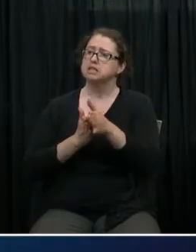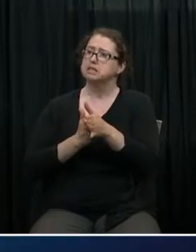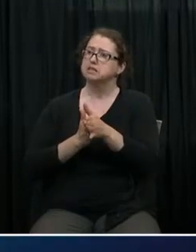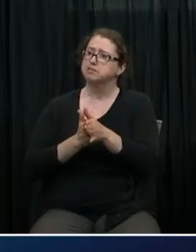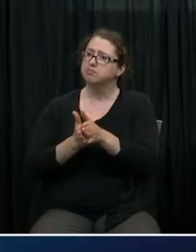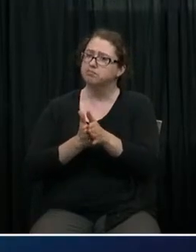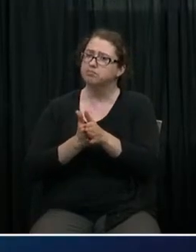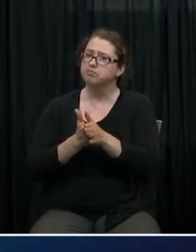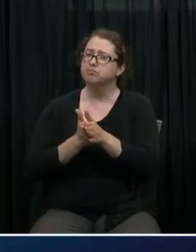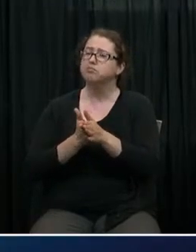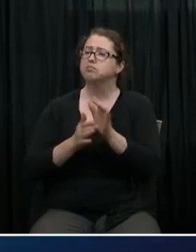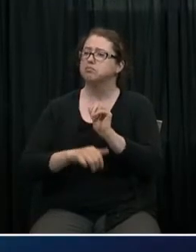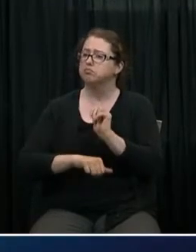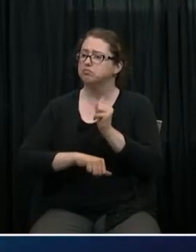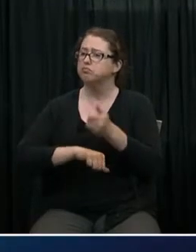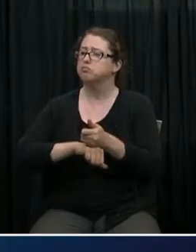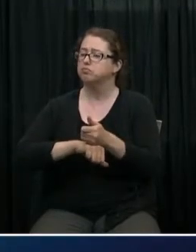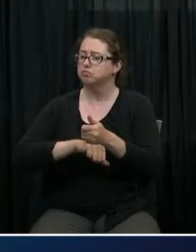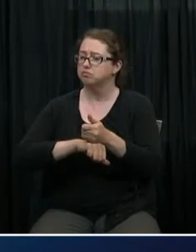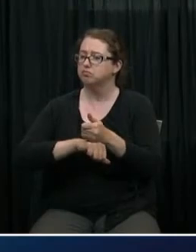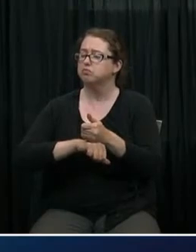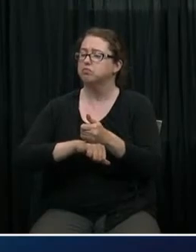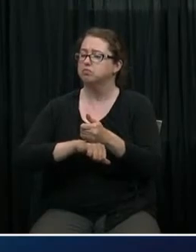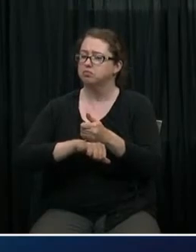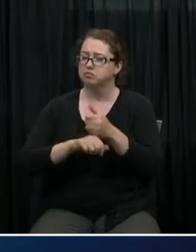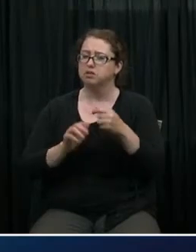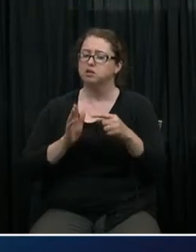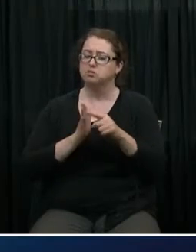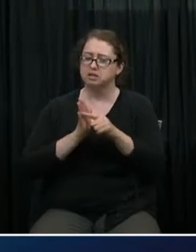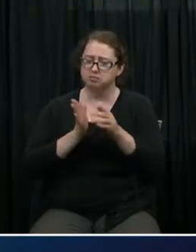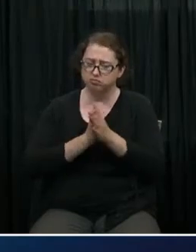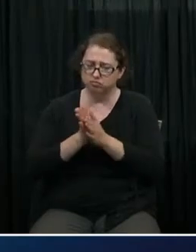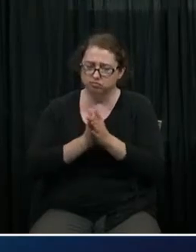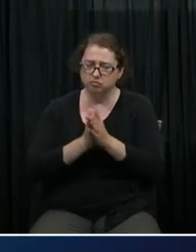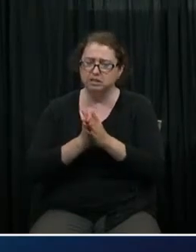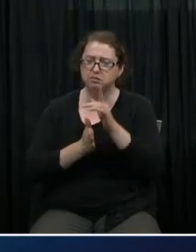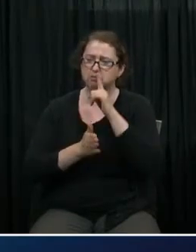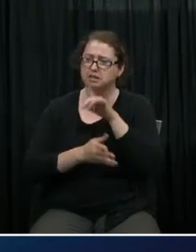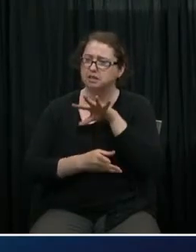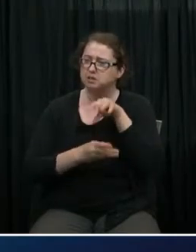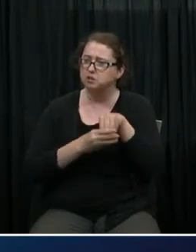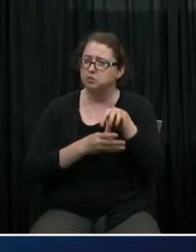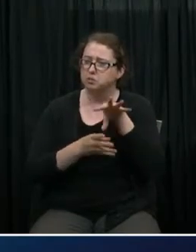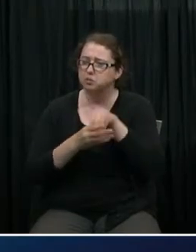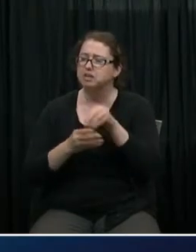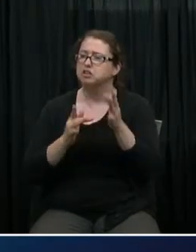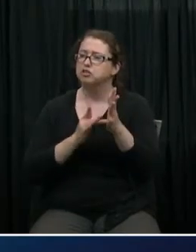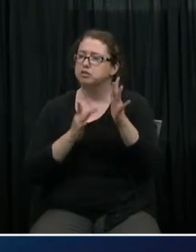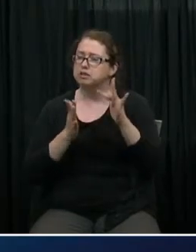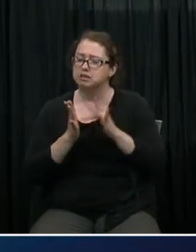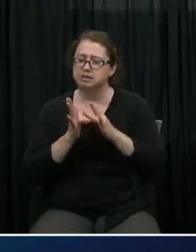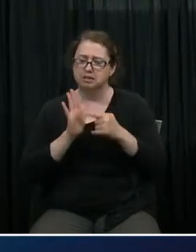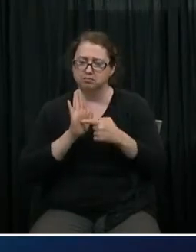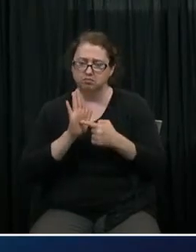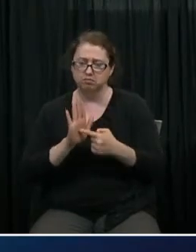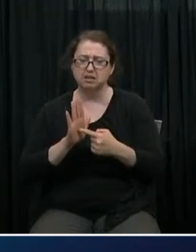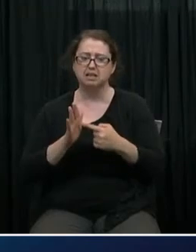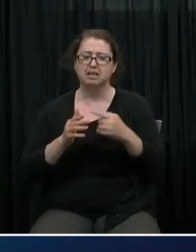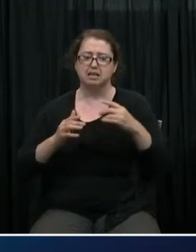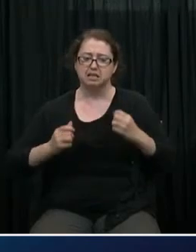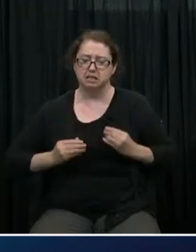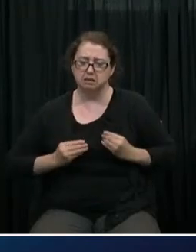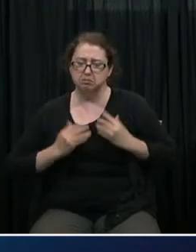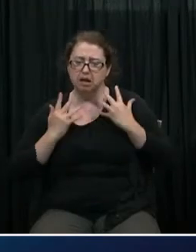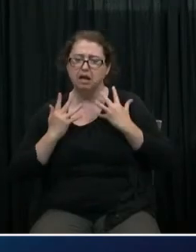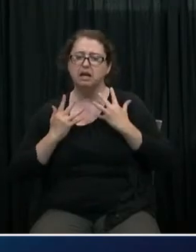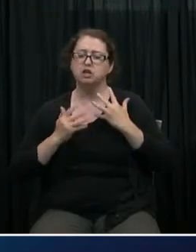that was established to extend a compassionate and inclusive ministry of Jesus and seeks to inspire, equip,